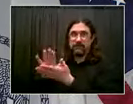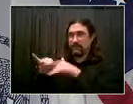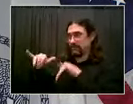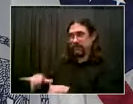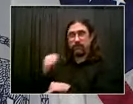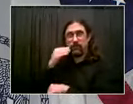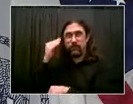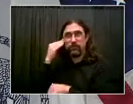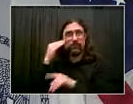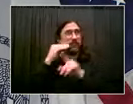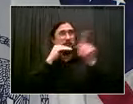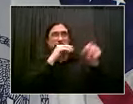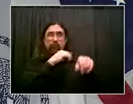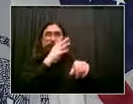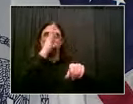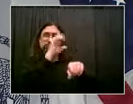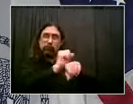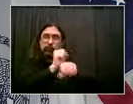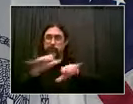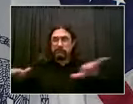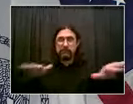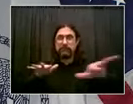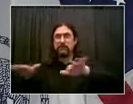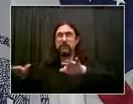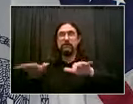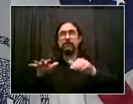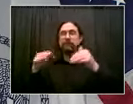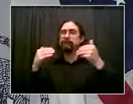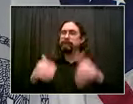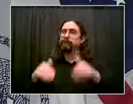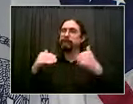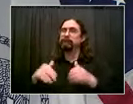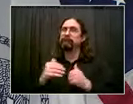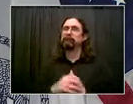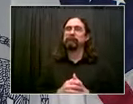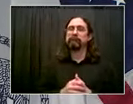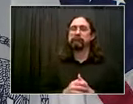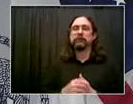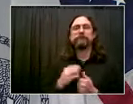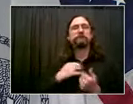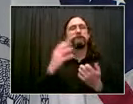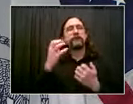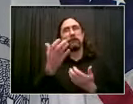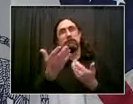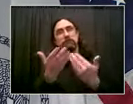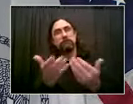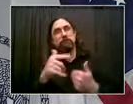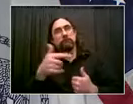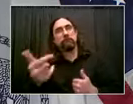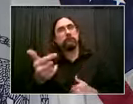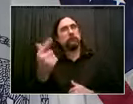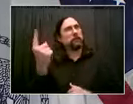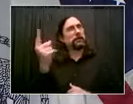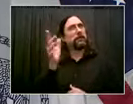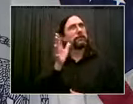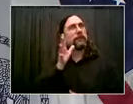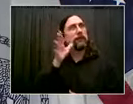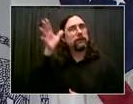change and ready to move forward. Council member, majority leader of the New York City Council, Lori Cumbo of Brooklyn. Lori.